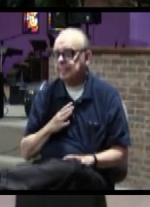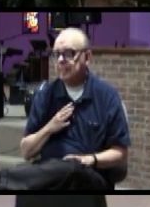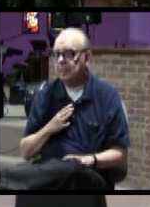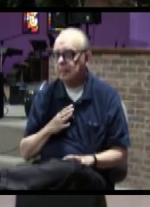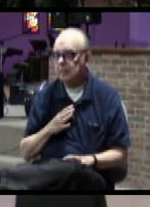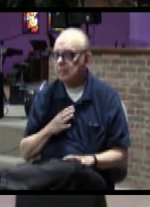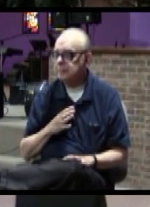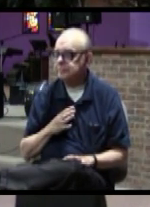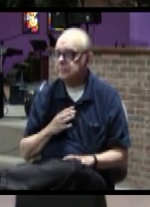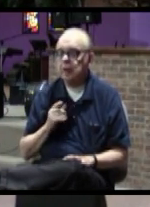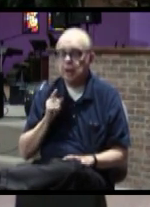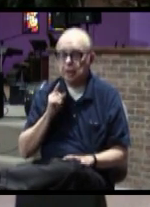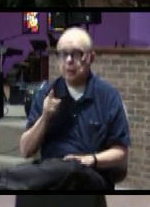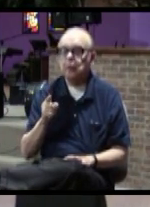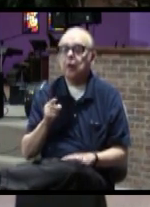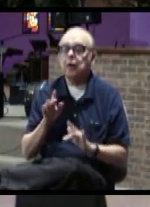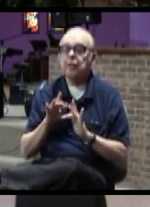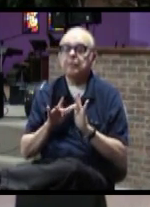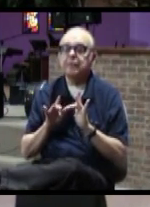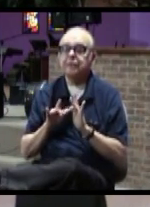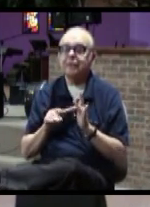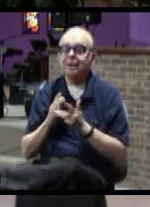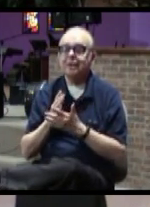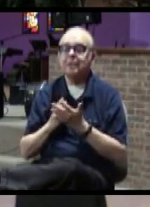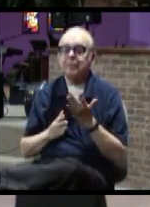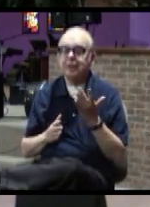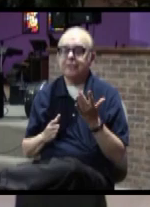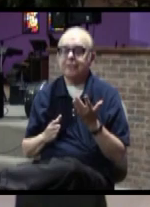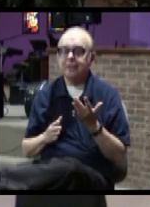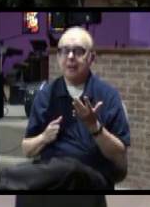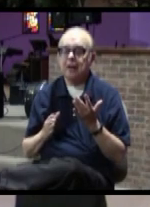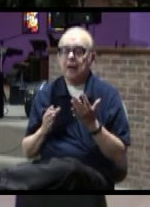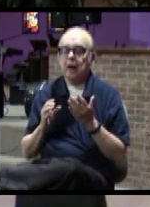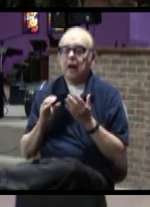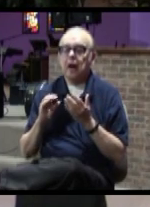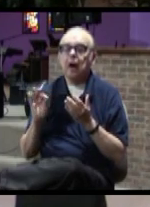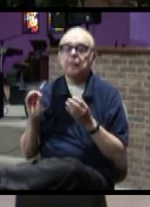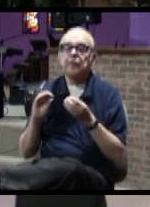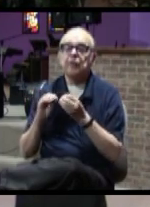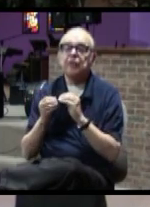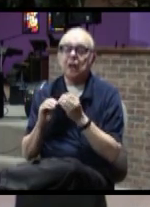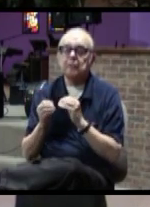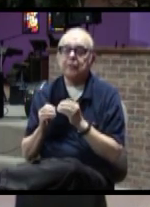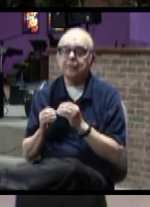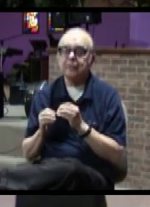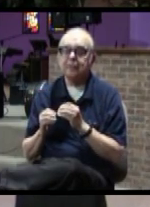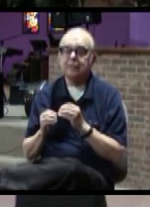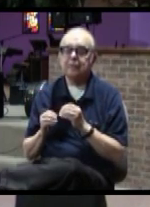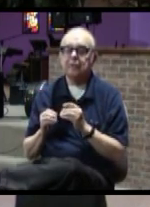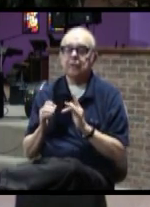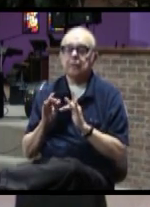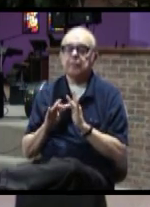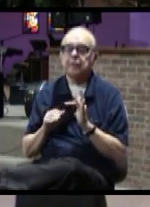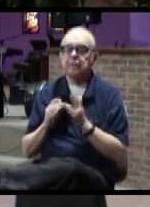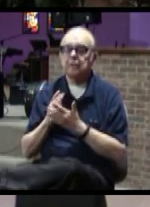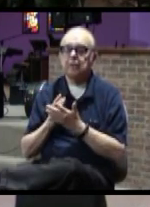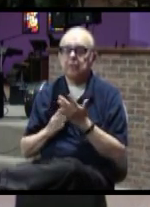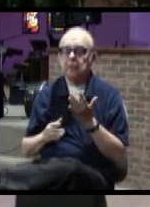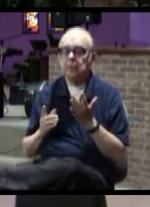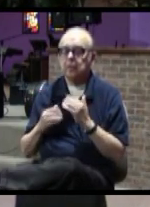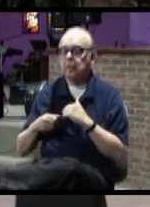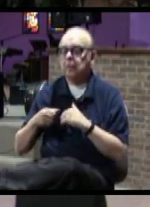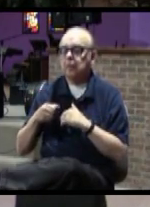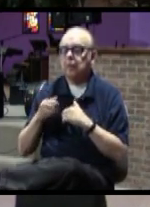Ladies and gentlemen, you are the missing piece to this equation. You are the